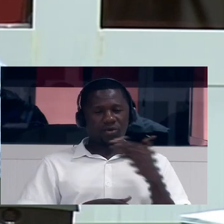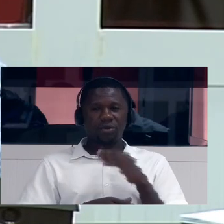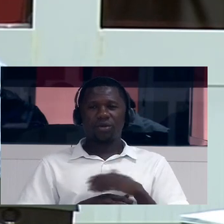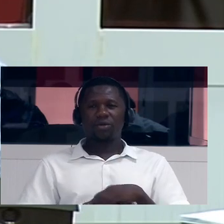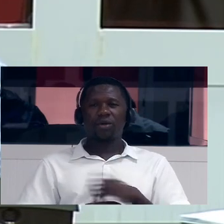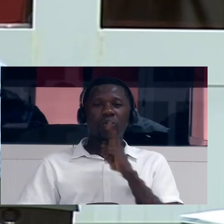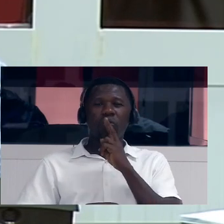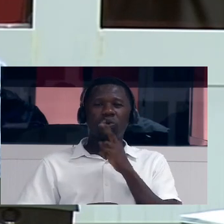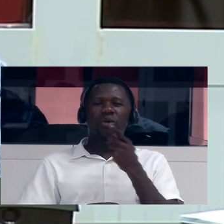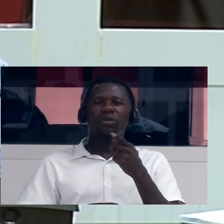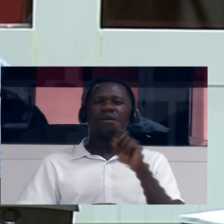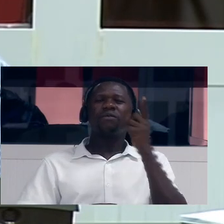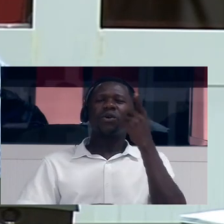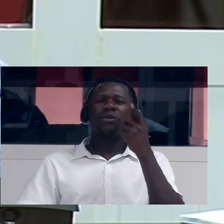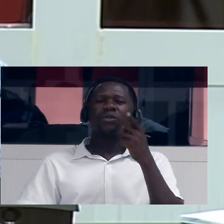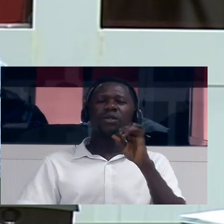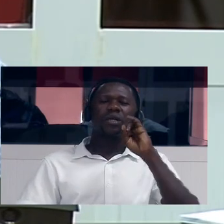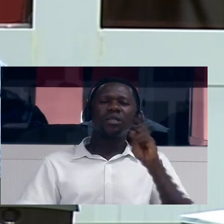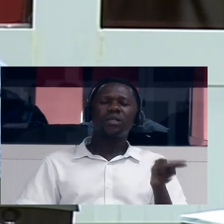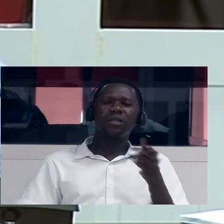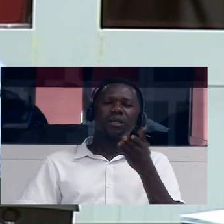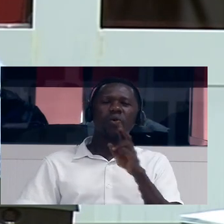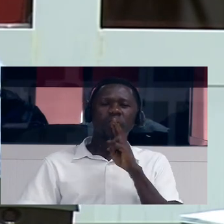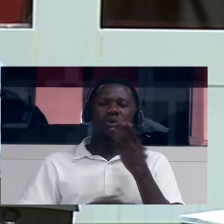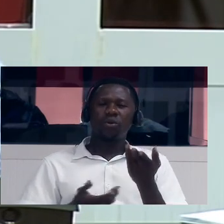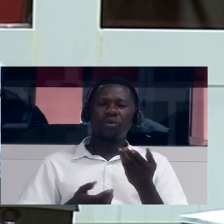Who was your predecessor? Mr.